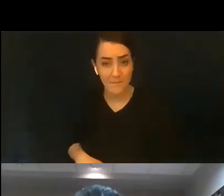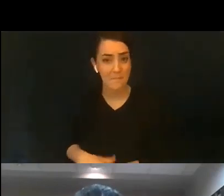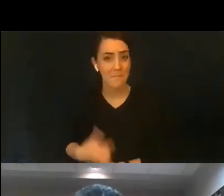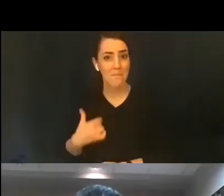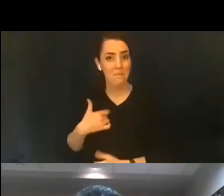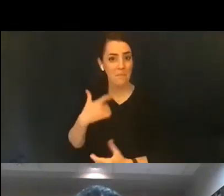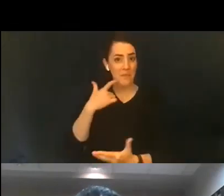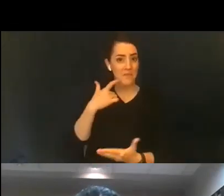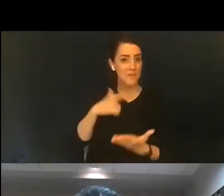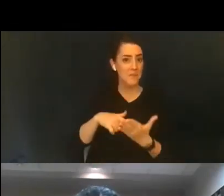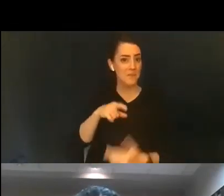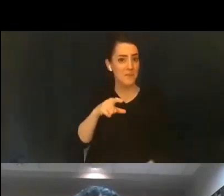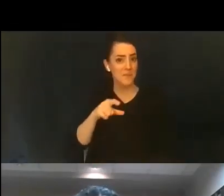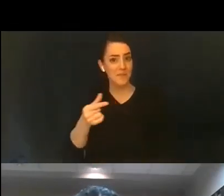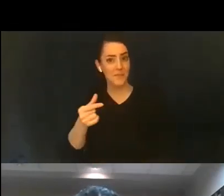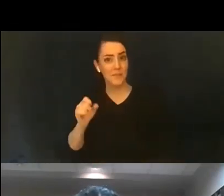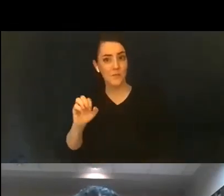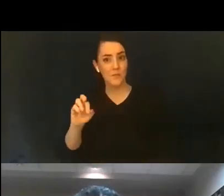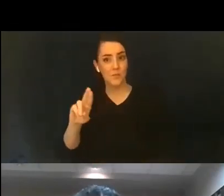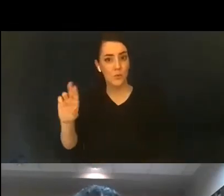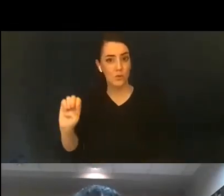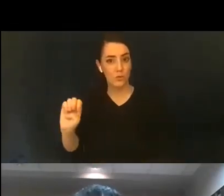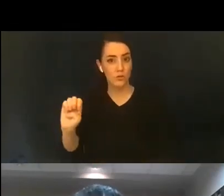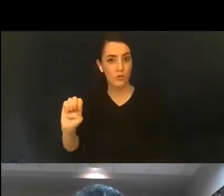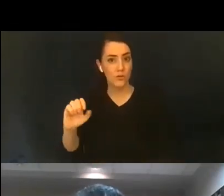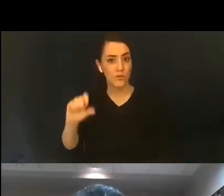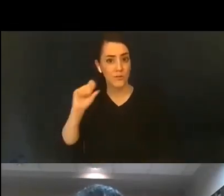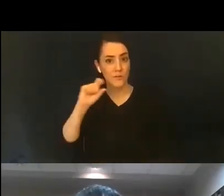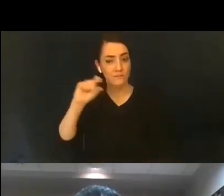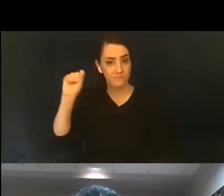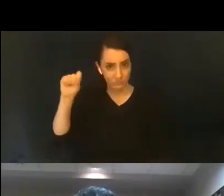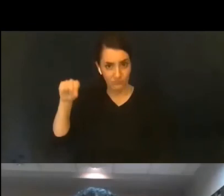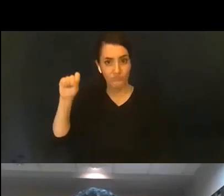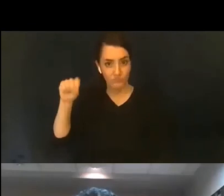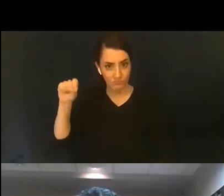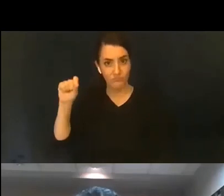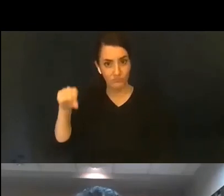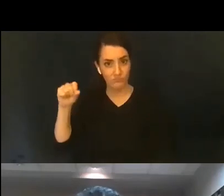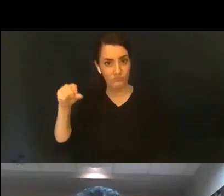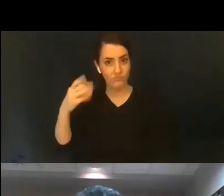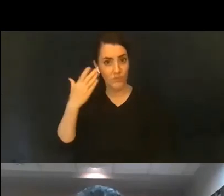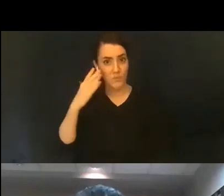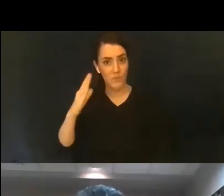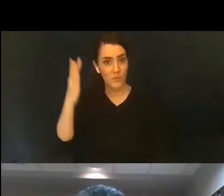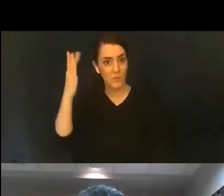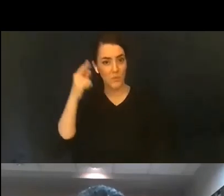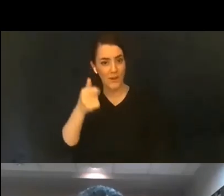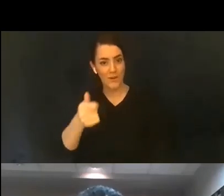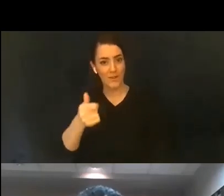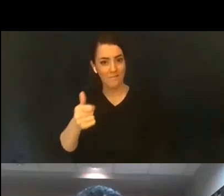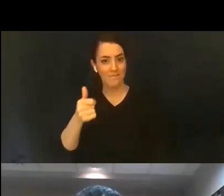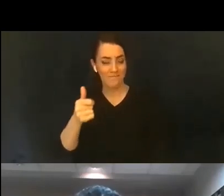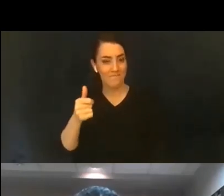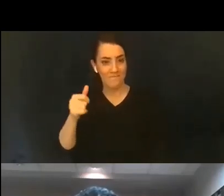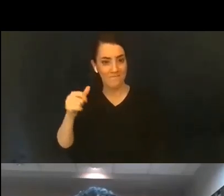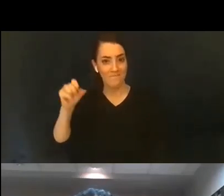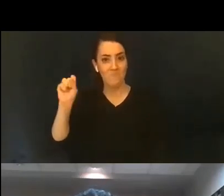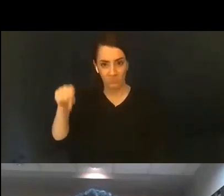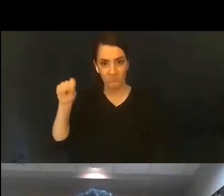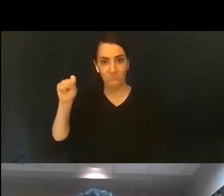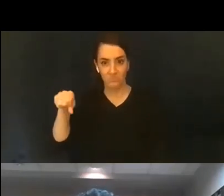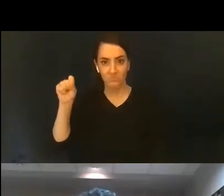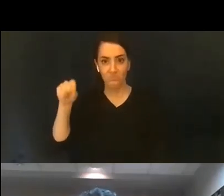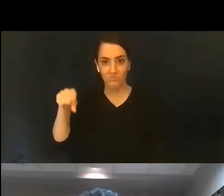nodding his head because he was a soldier with me at the time, or I don't know if George and